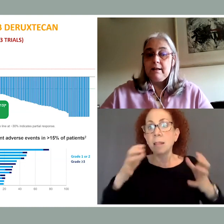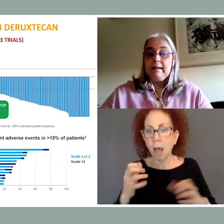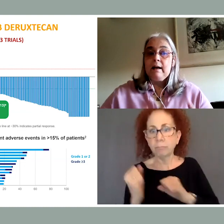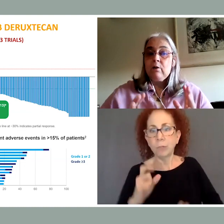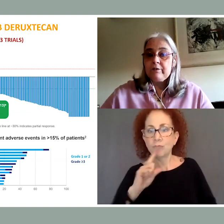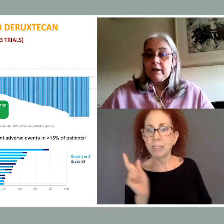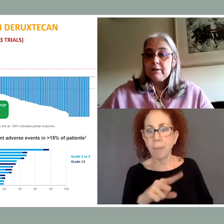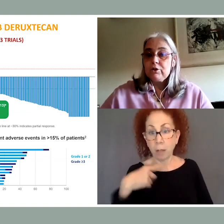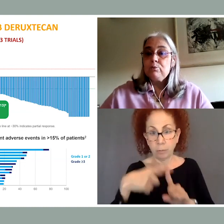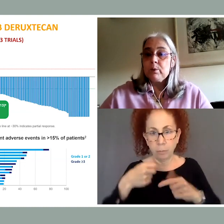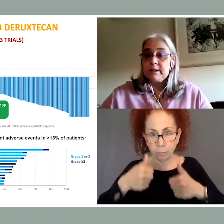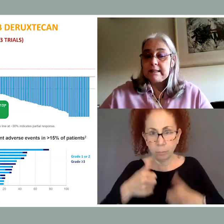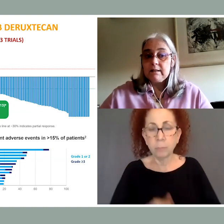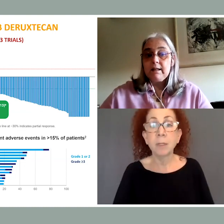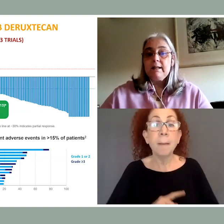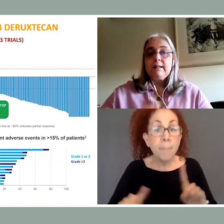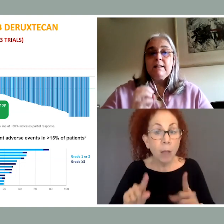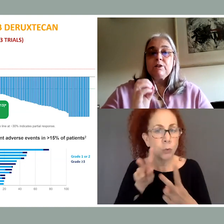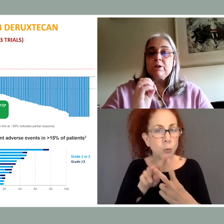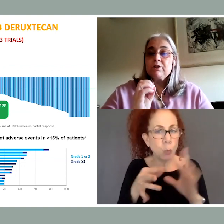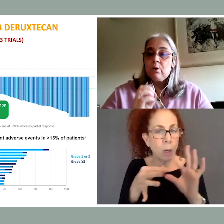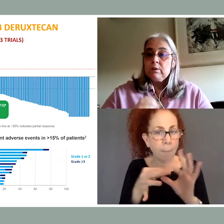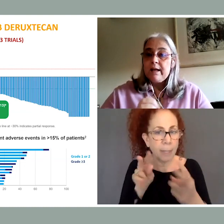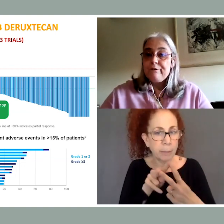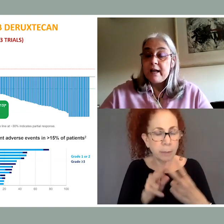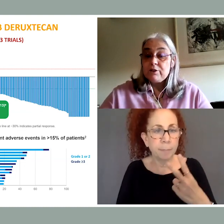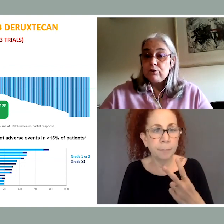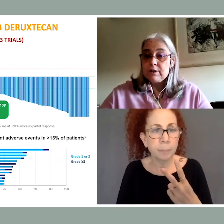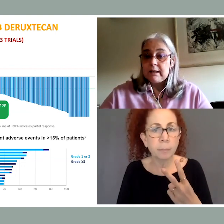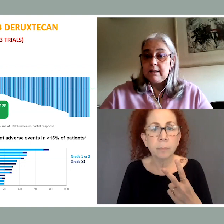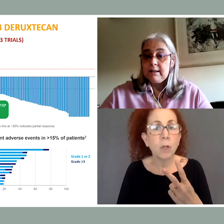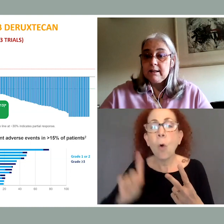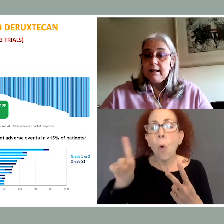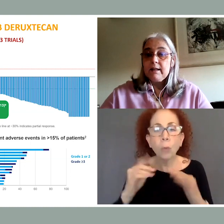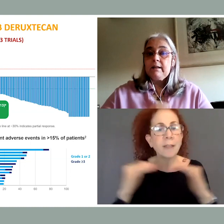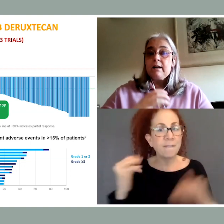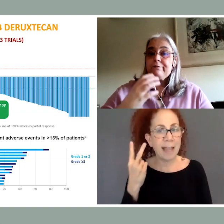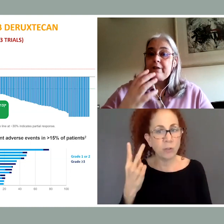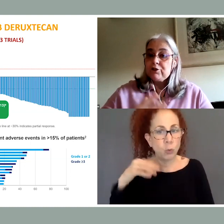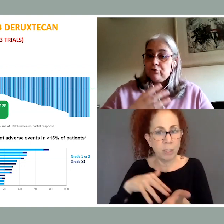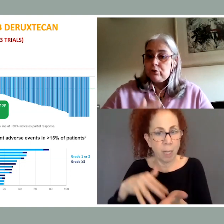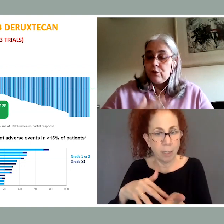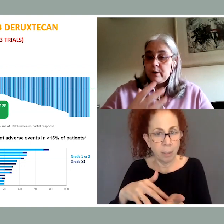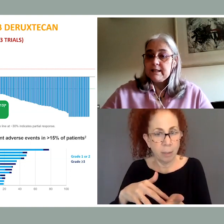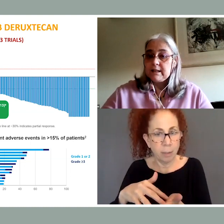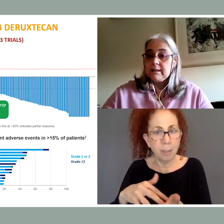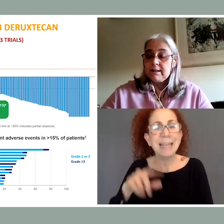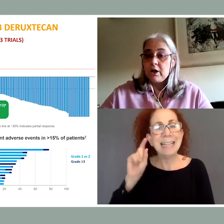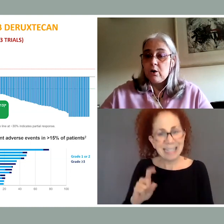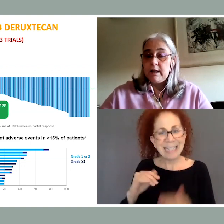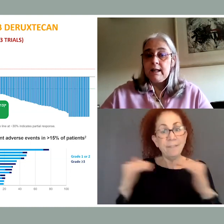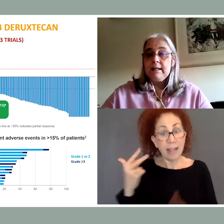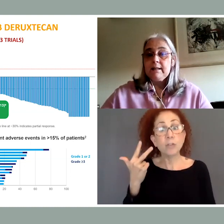rates. However, 2 points. This was only a phase 2 study. There are phase 3